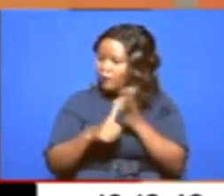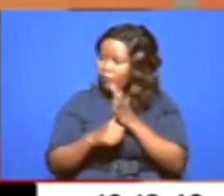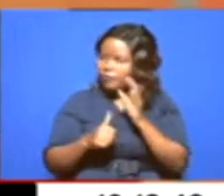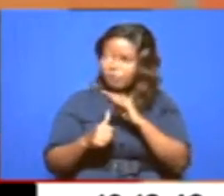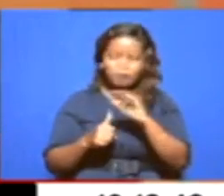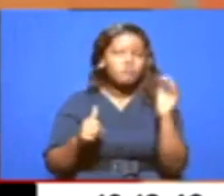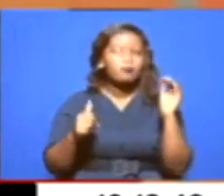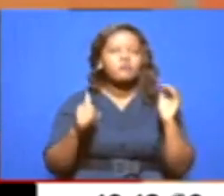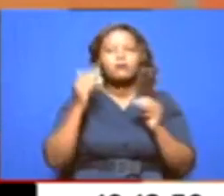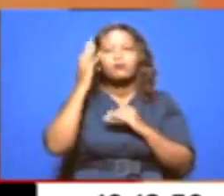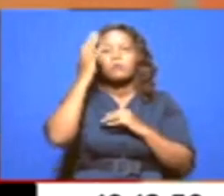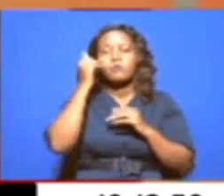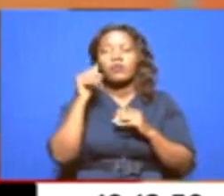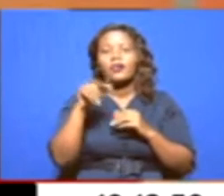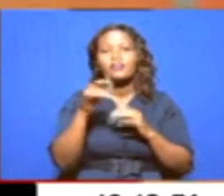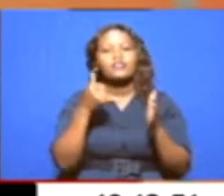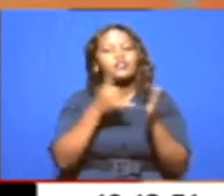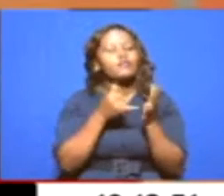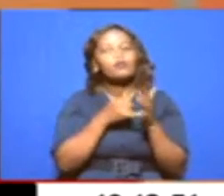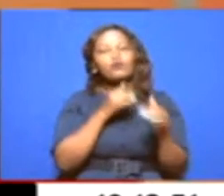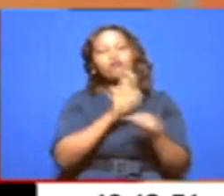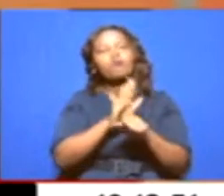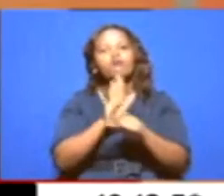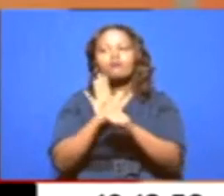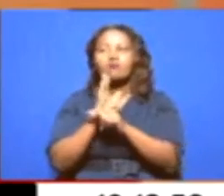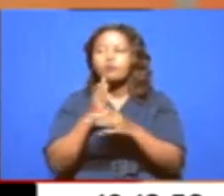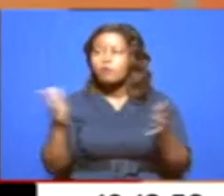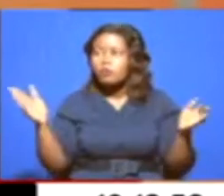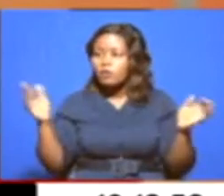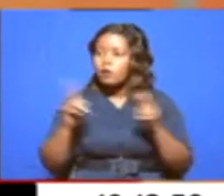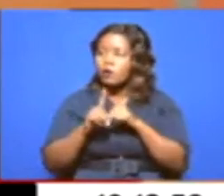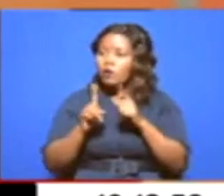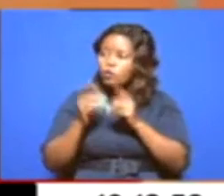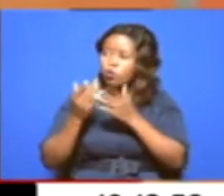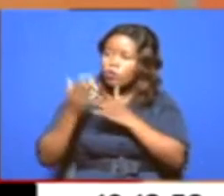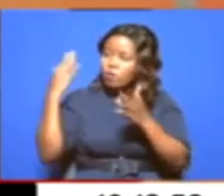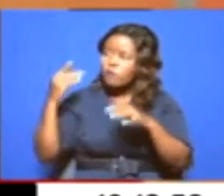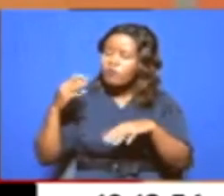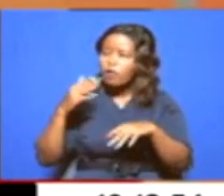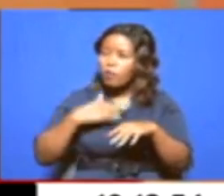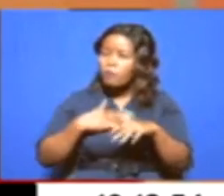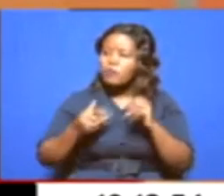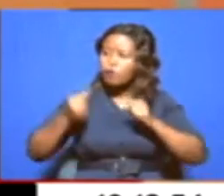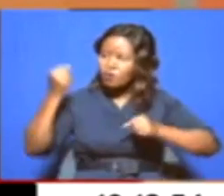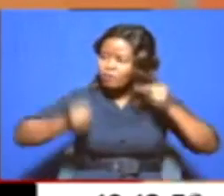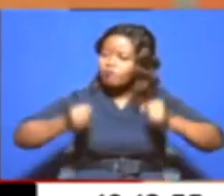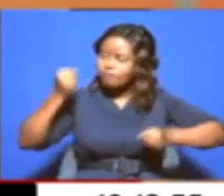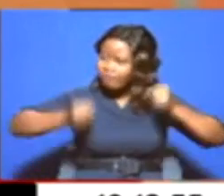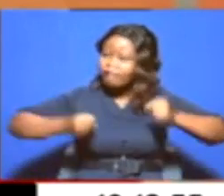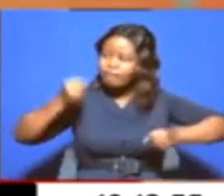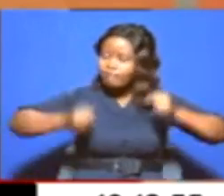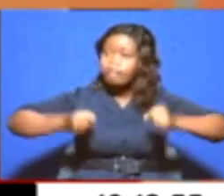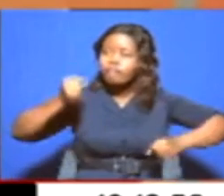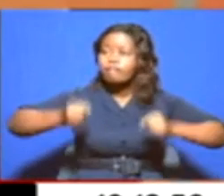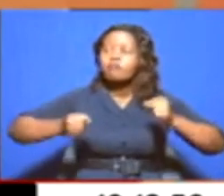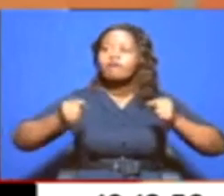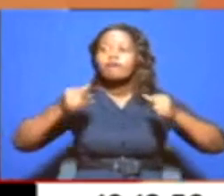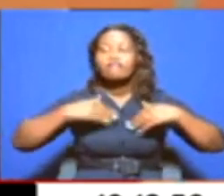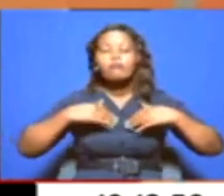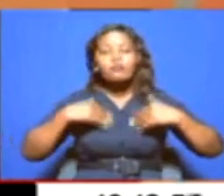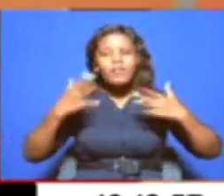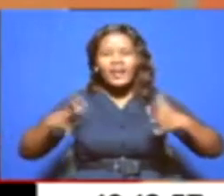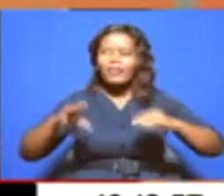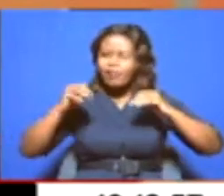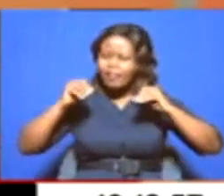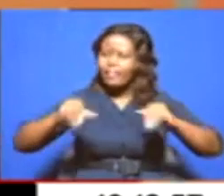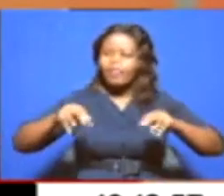country. It involves so many things. I used to run also cross country, and one time also I ran in Kambacho cross country, where they had mud and everything, and we